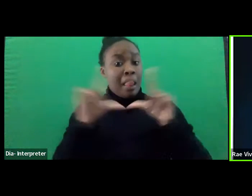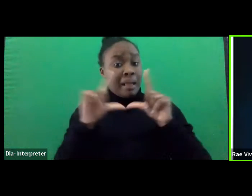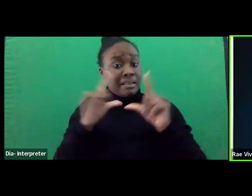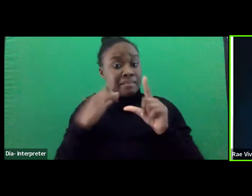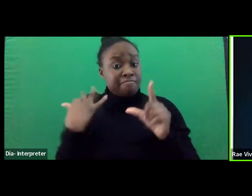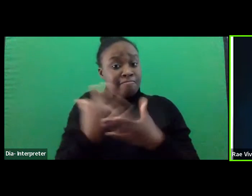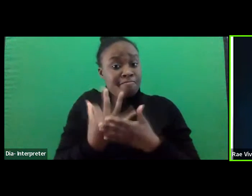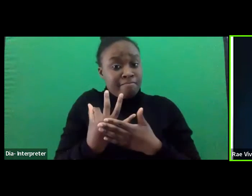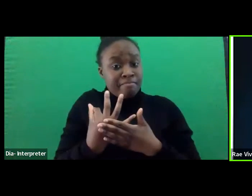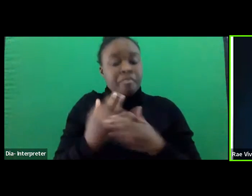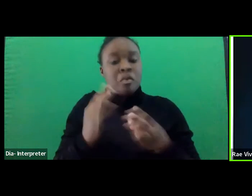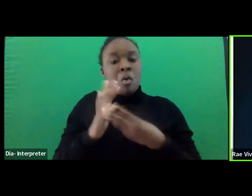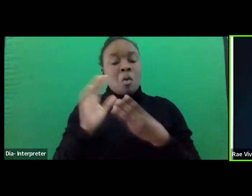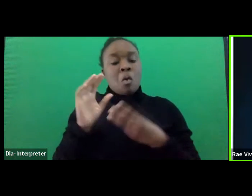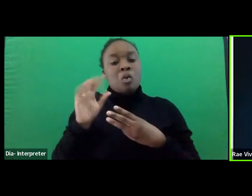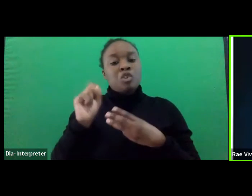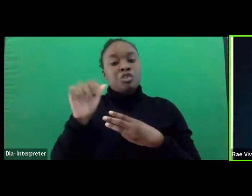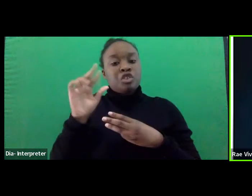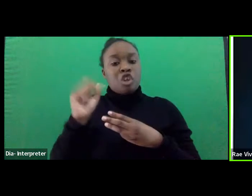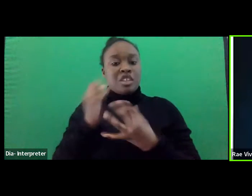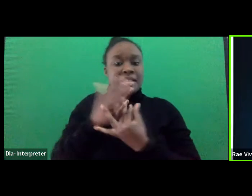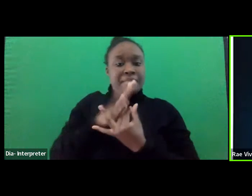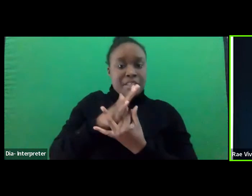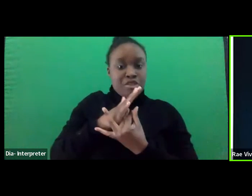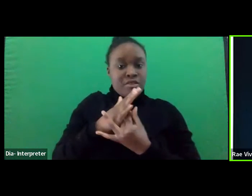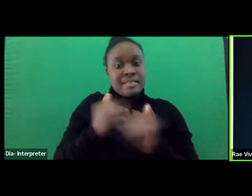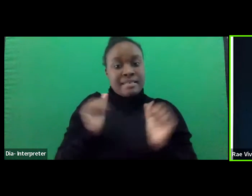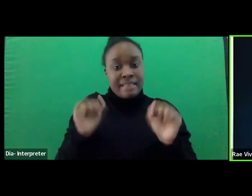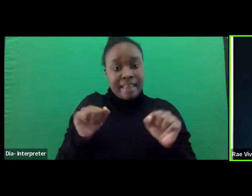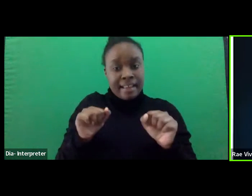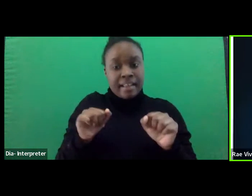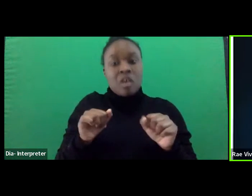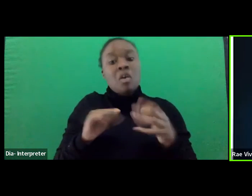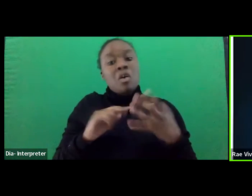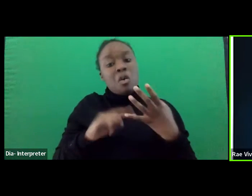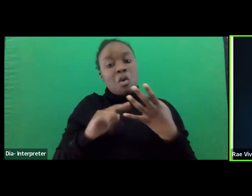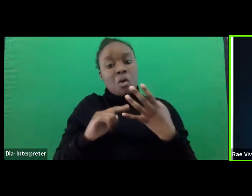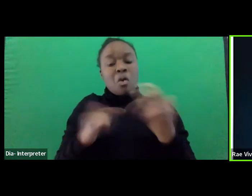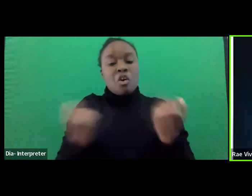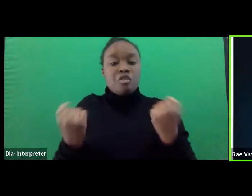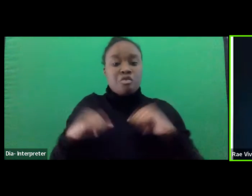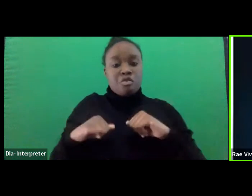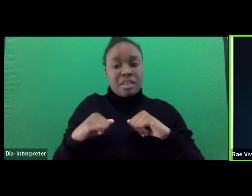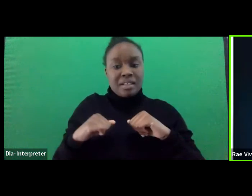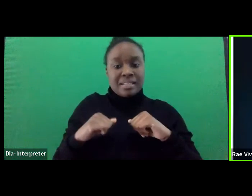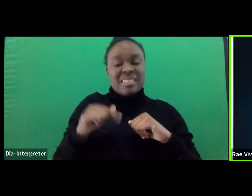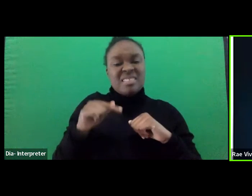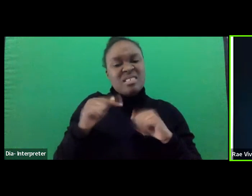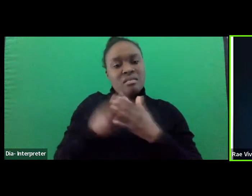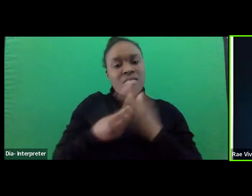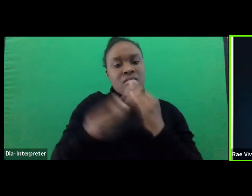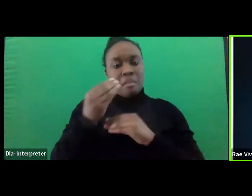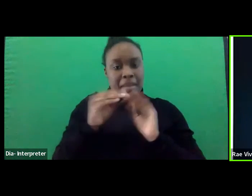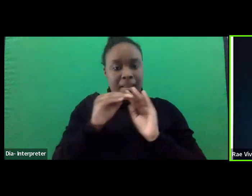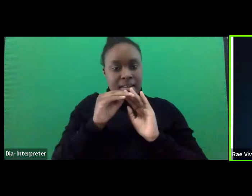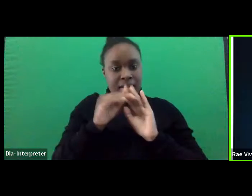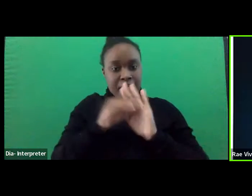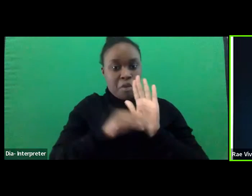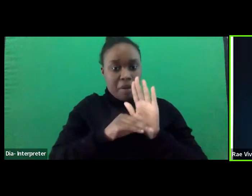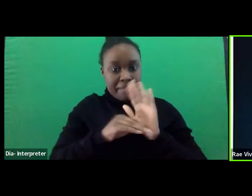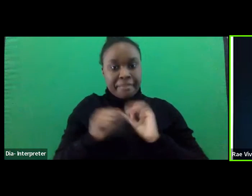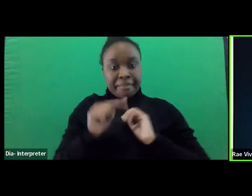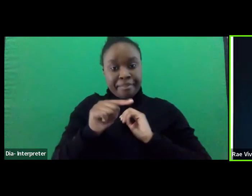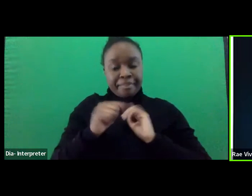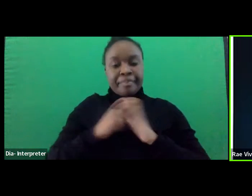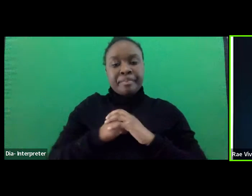SARS intermediary, or 3, to participate in the Authorized Economic Operator Program. As you know,